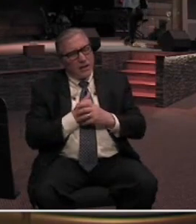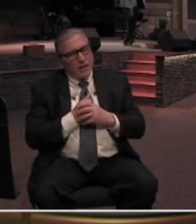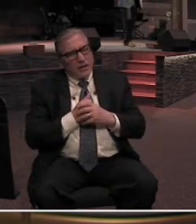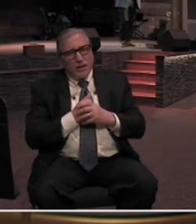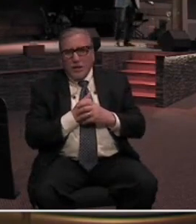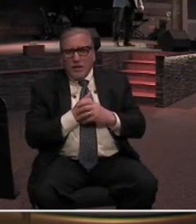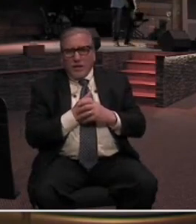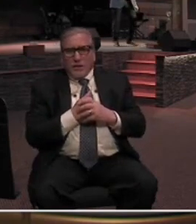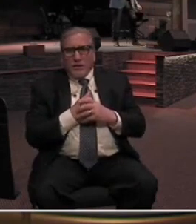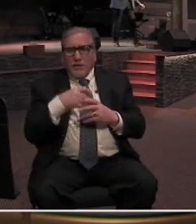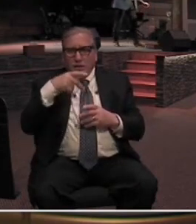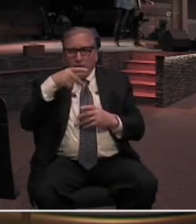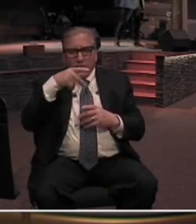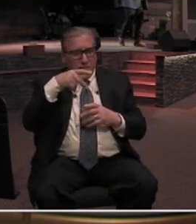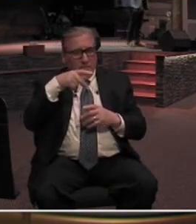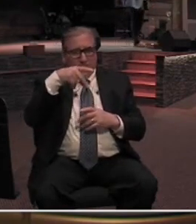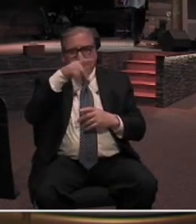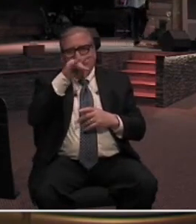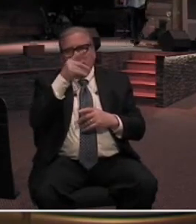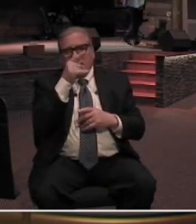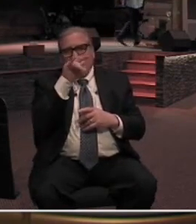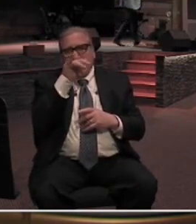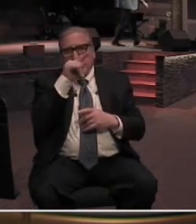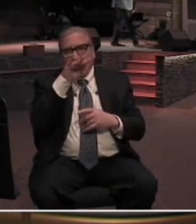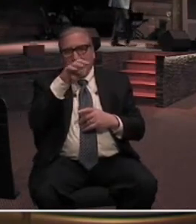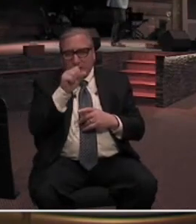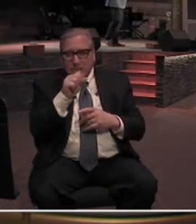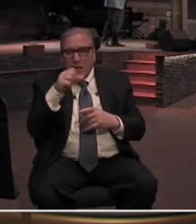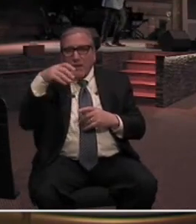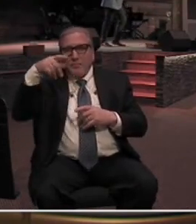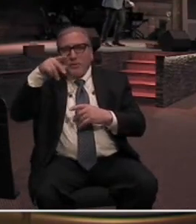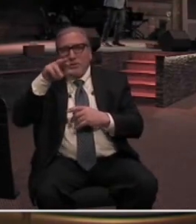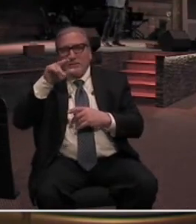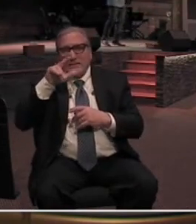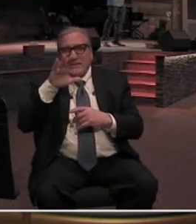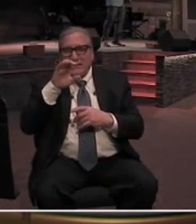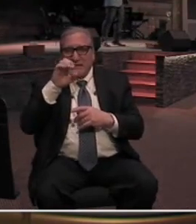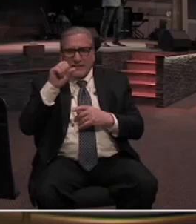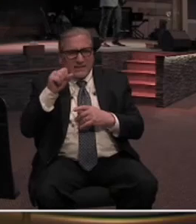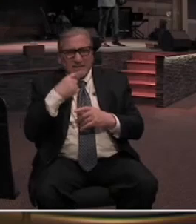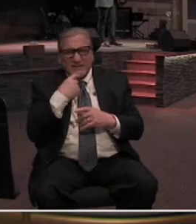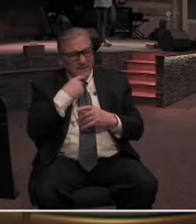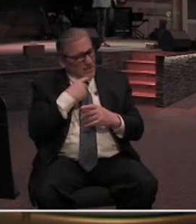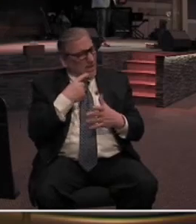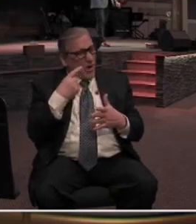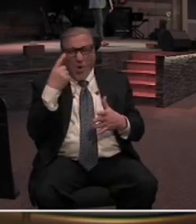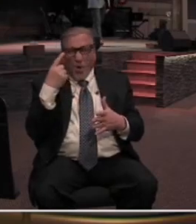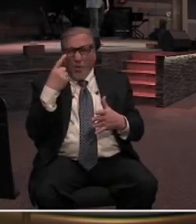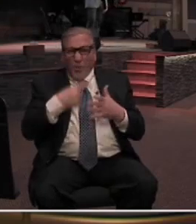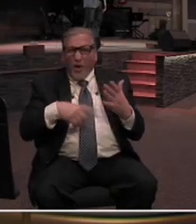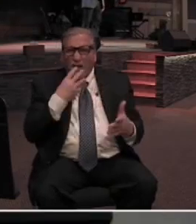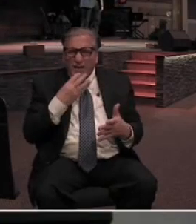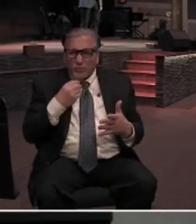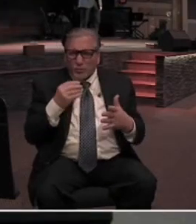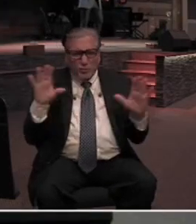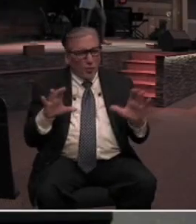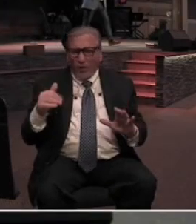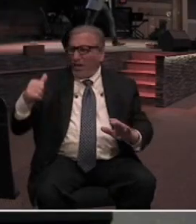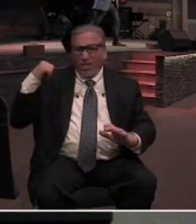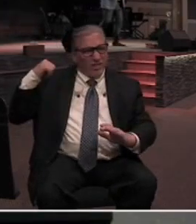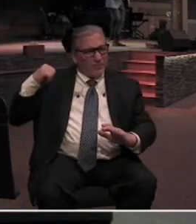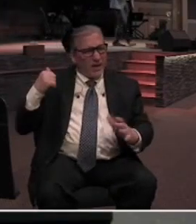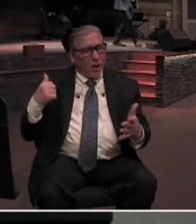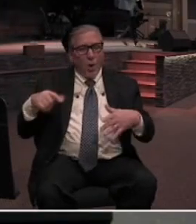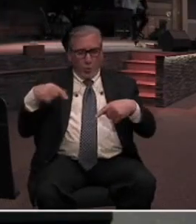the princess of the Philistines looked at King Achish and said, what are these Hebrews doing?